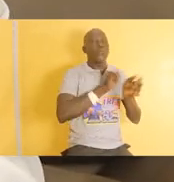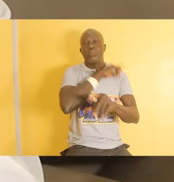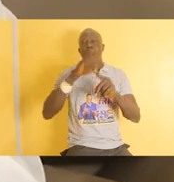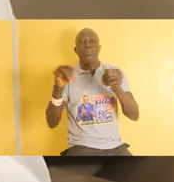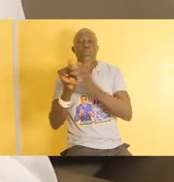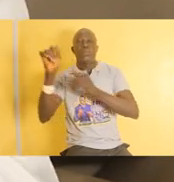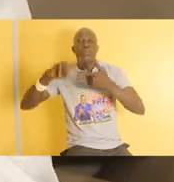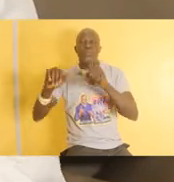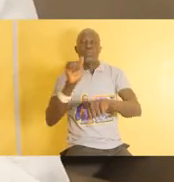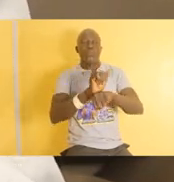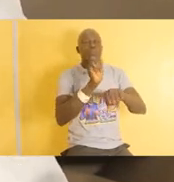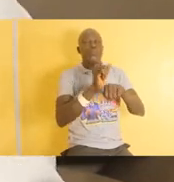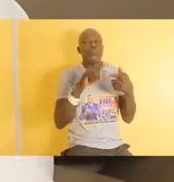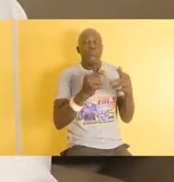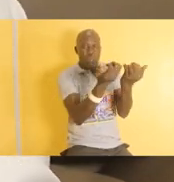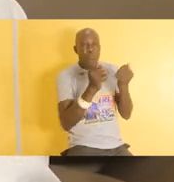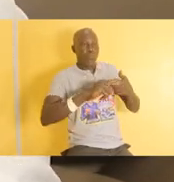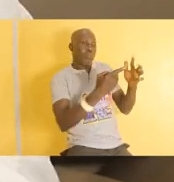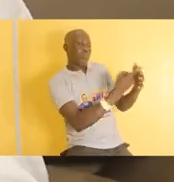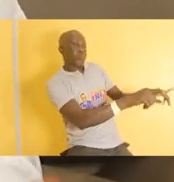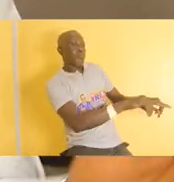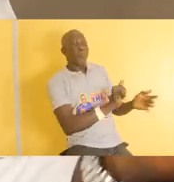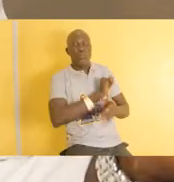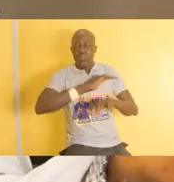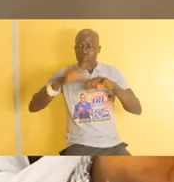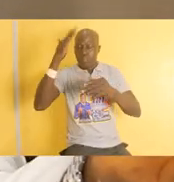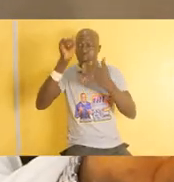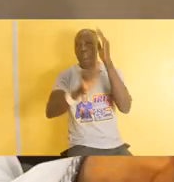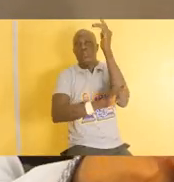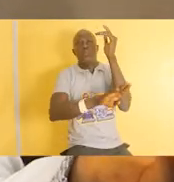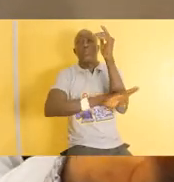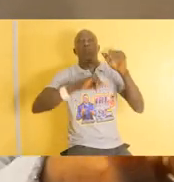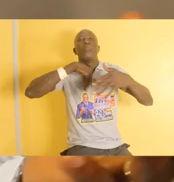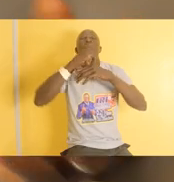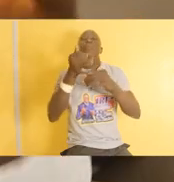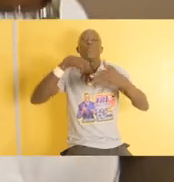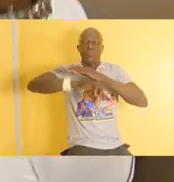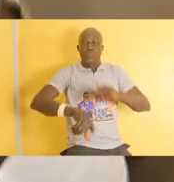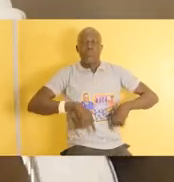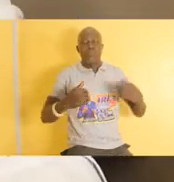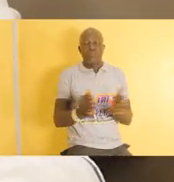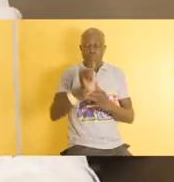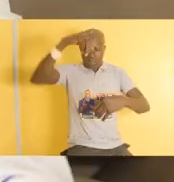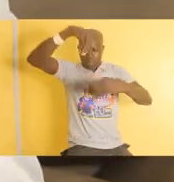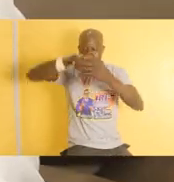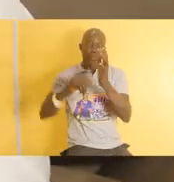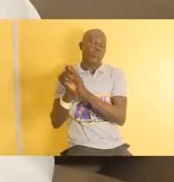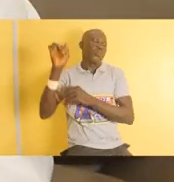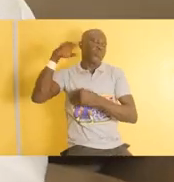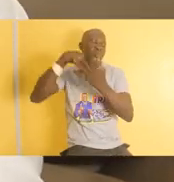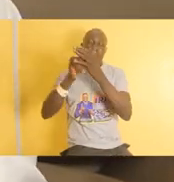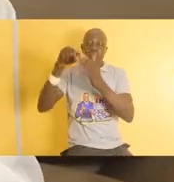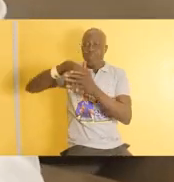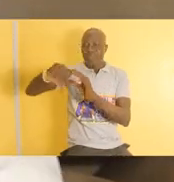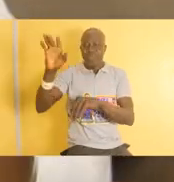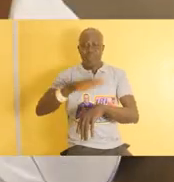but he say he must shell it. When it takes up Abraham was there. You know that Abraham was dead. I want it be the woman. For he has sold for